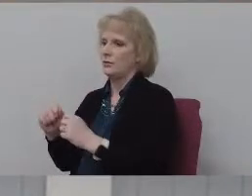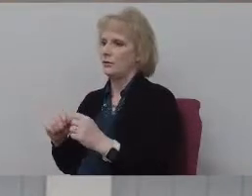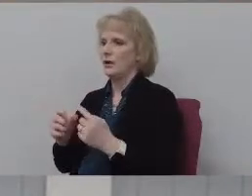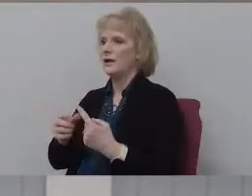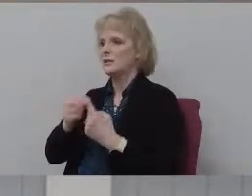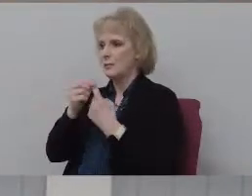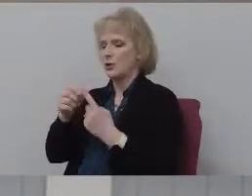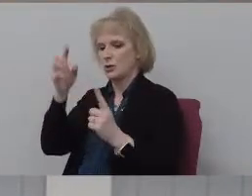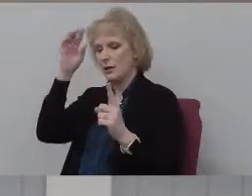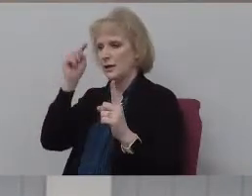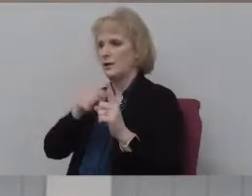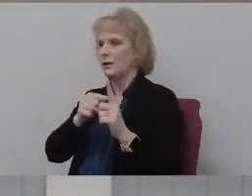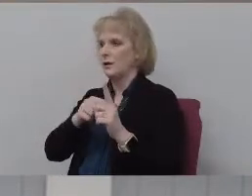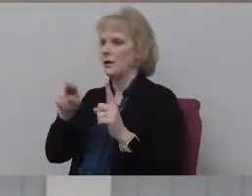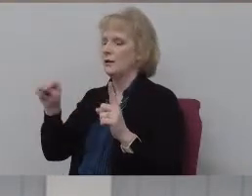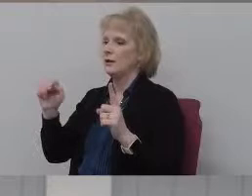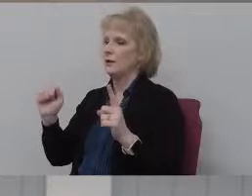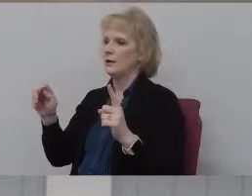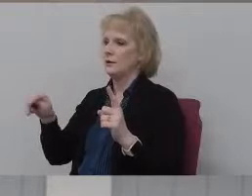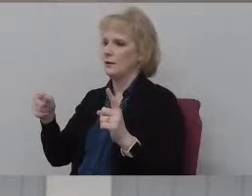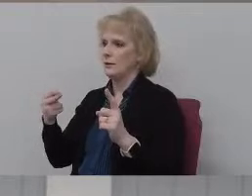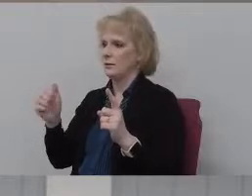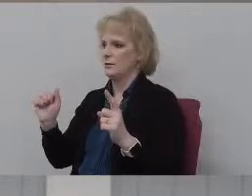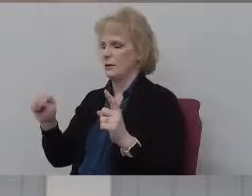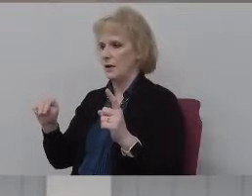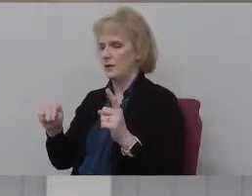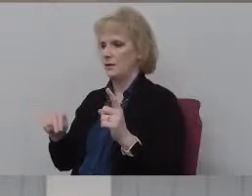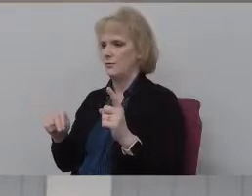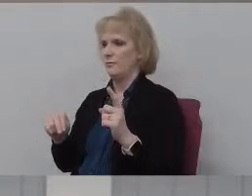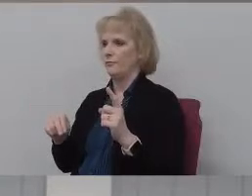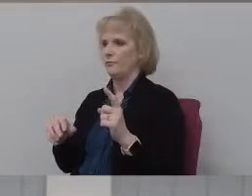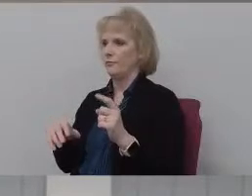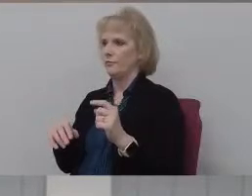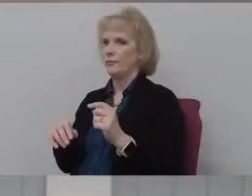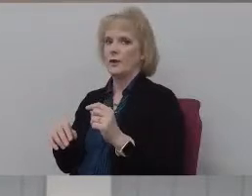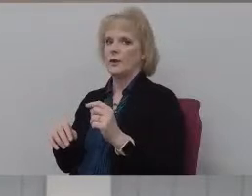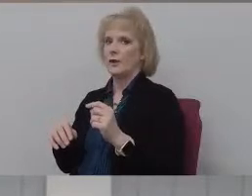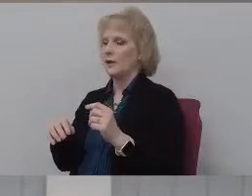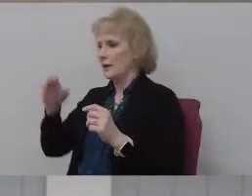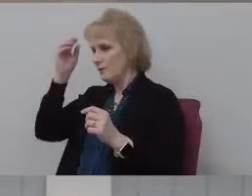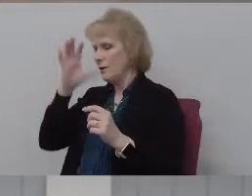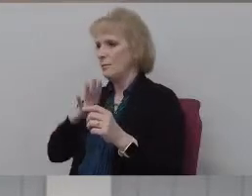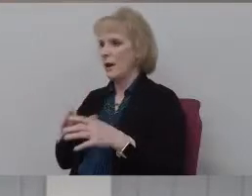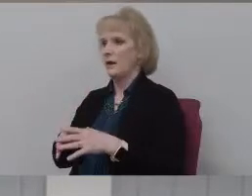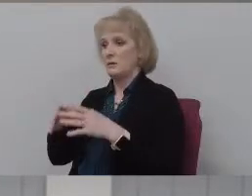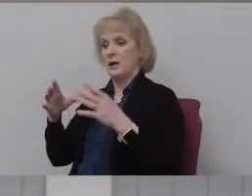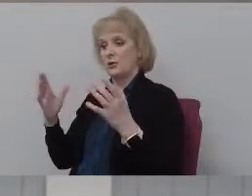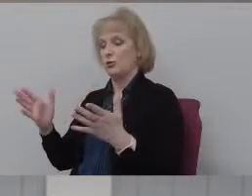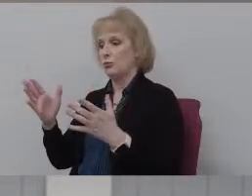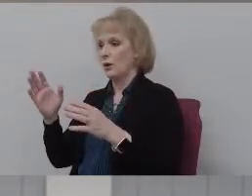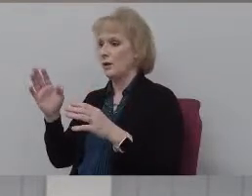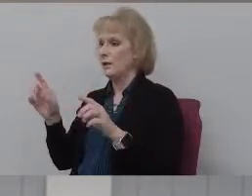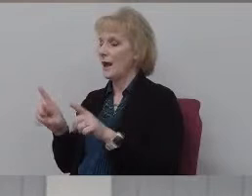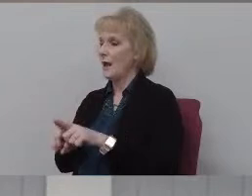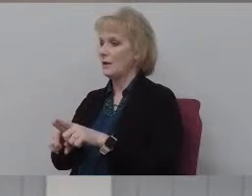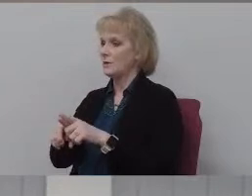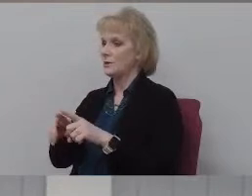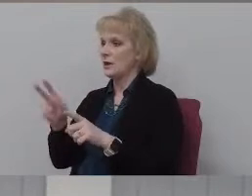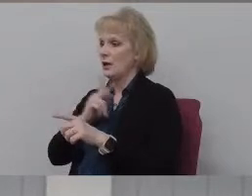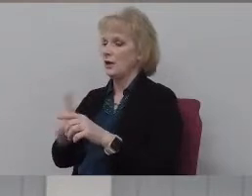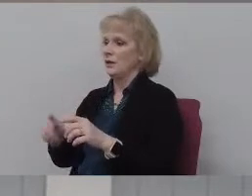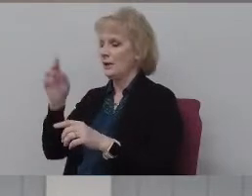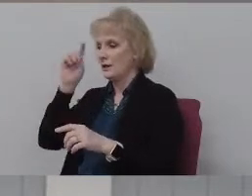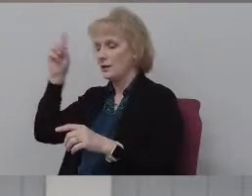to direct and to speak to King David. Even a man as great as King David was, and he is no doubt a great man,